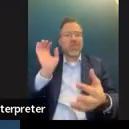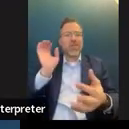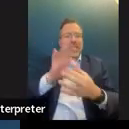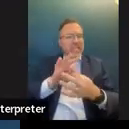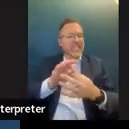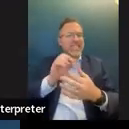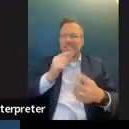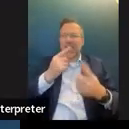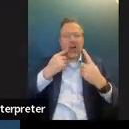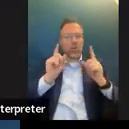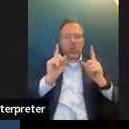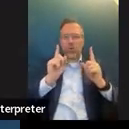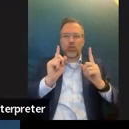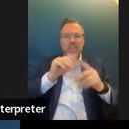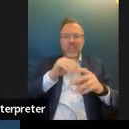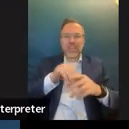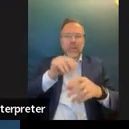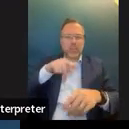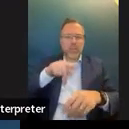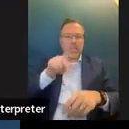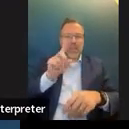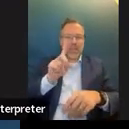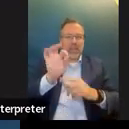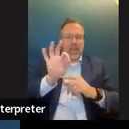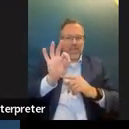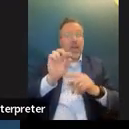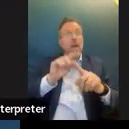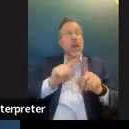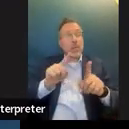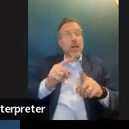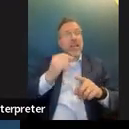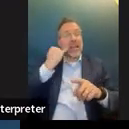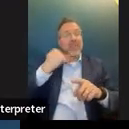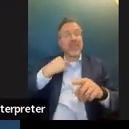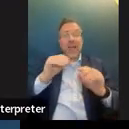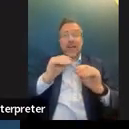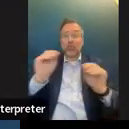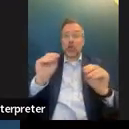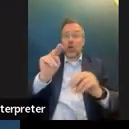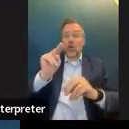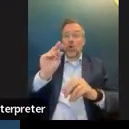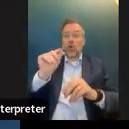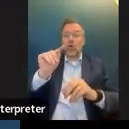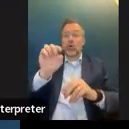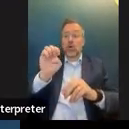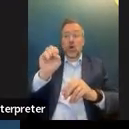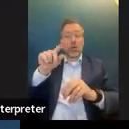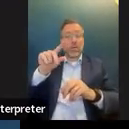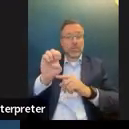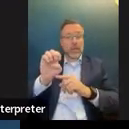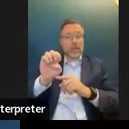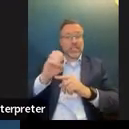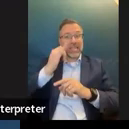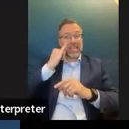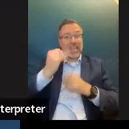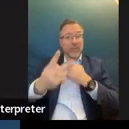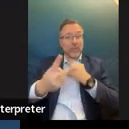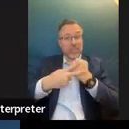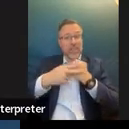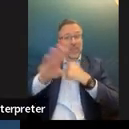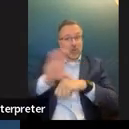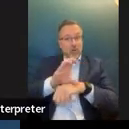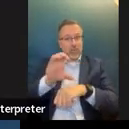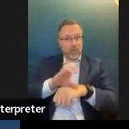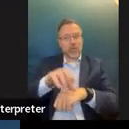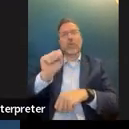in those PDFs, but the one with no note space, if you save that as a PDF to your computer, yes, they'll